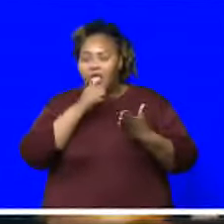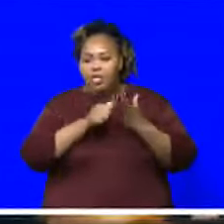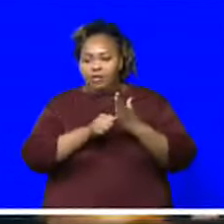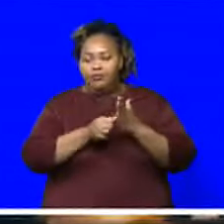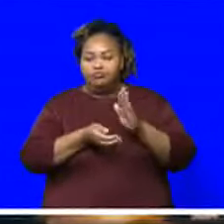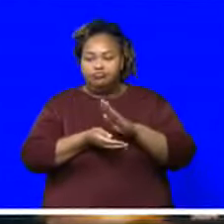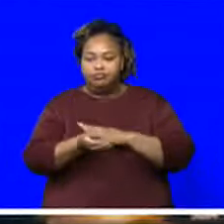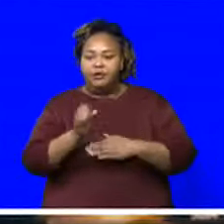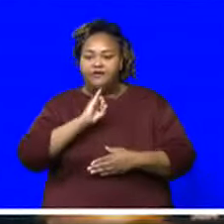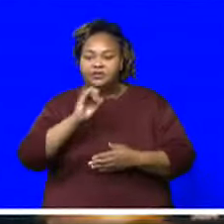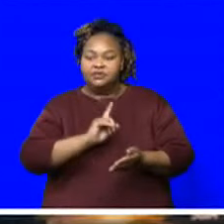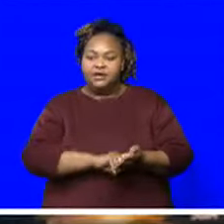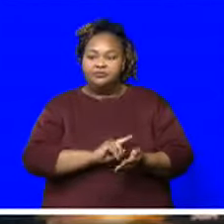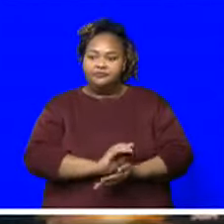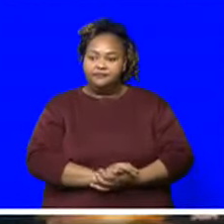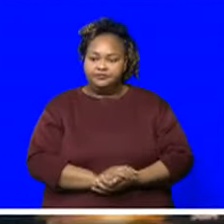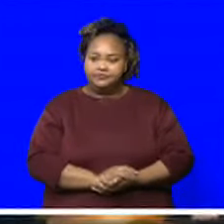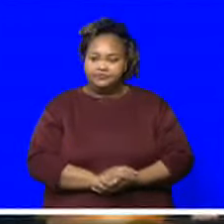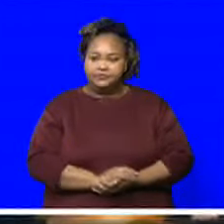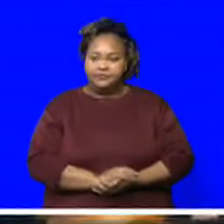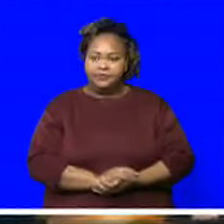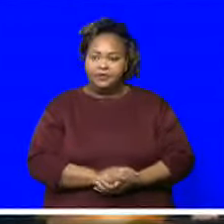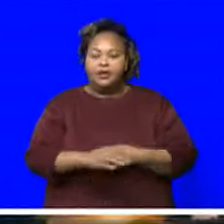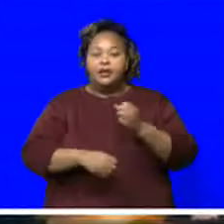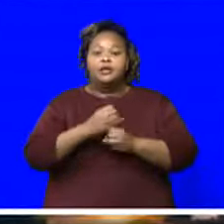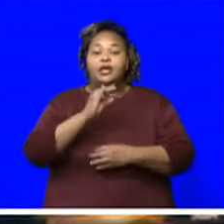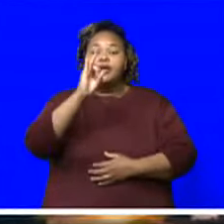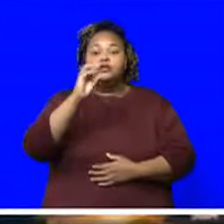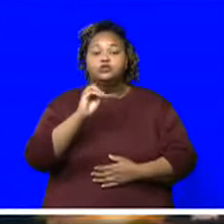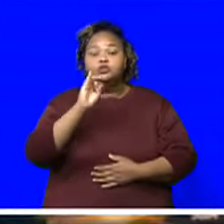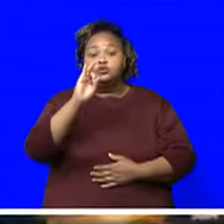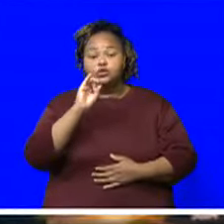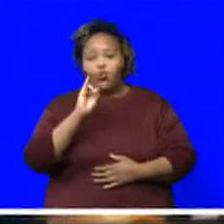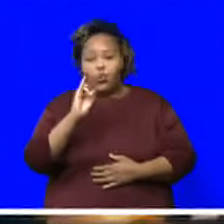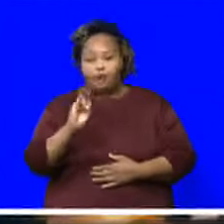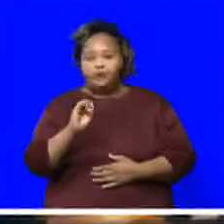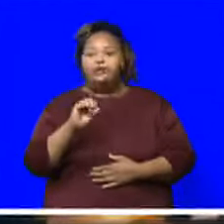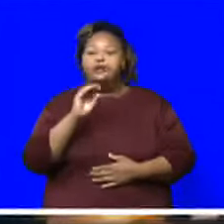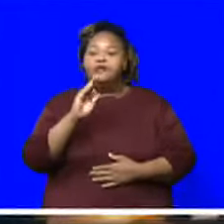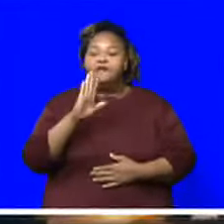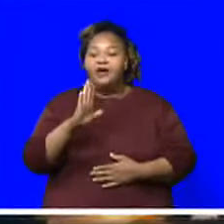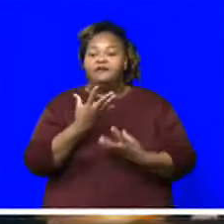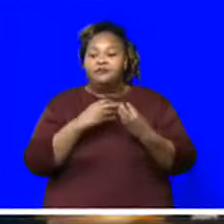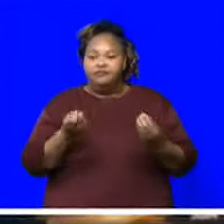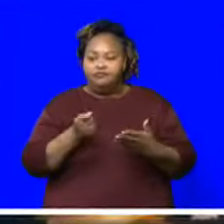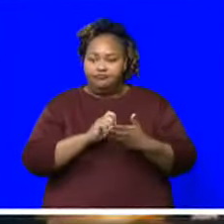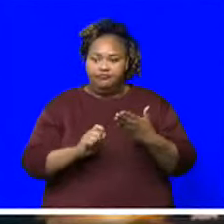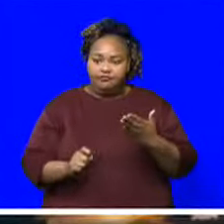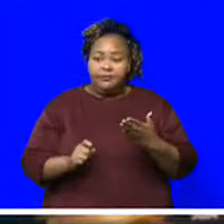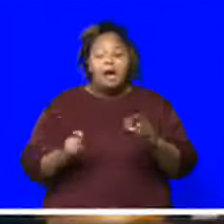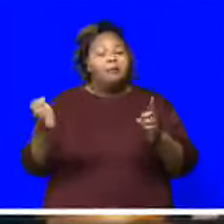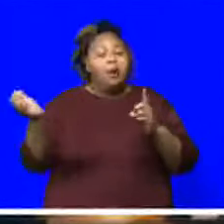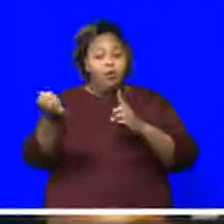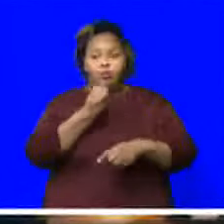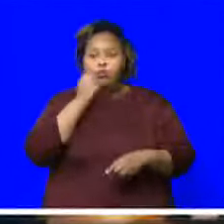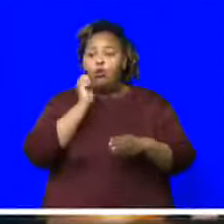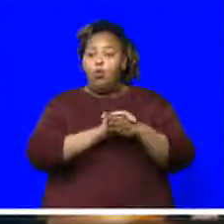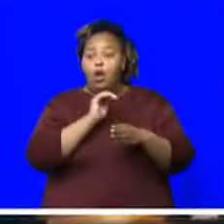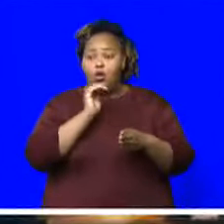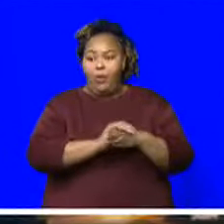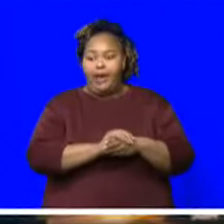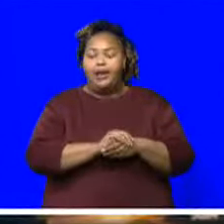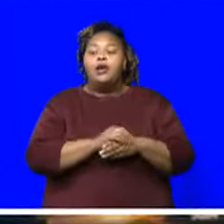And now the news in detail. The Form 5 class of 2021 has shown major resilience despite the challenges as they achieved a pass